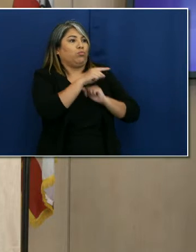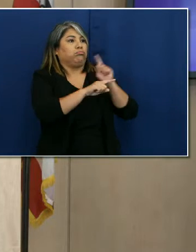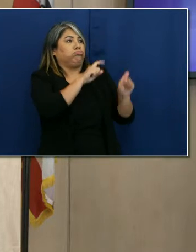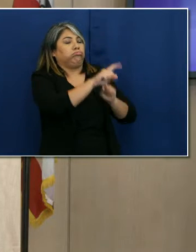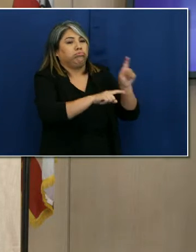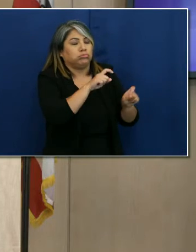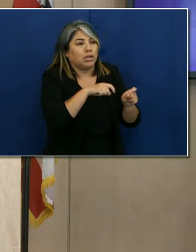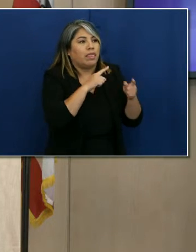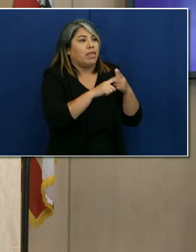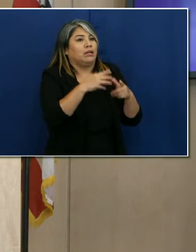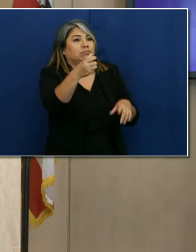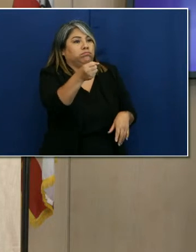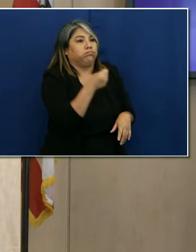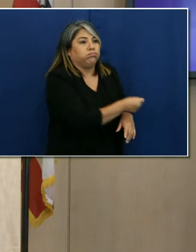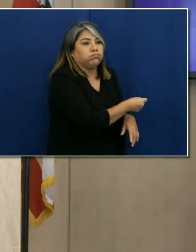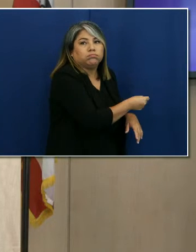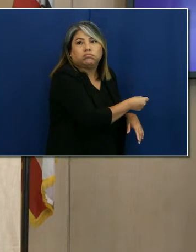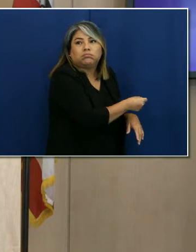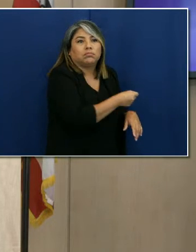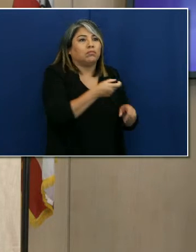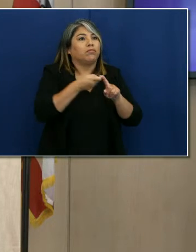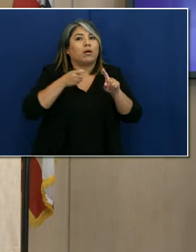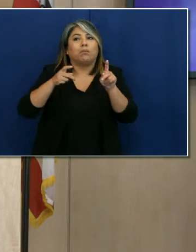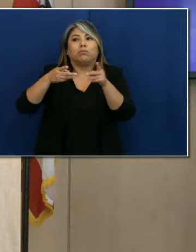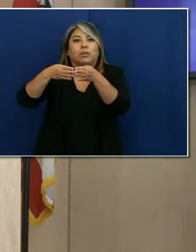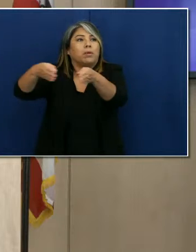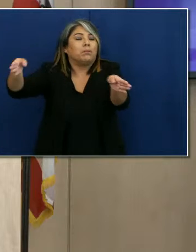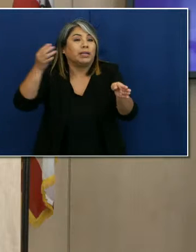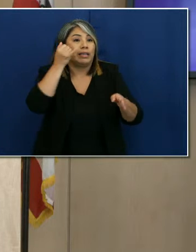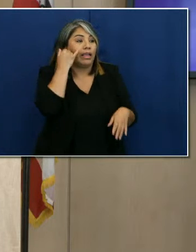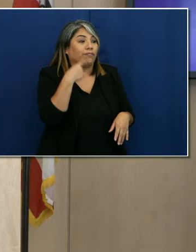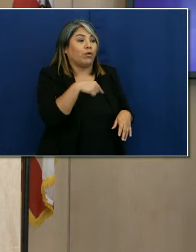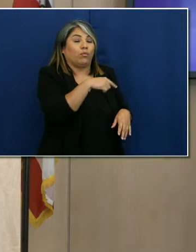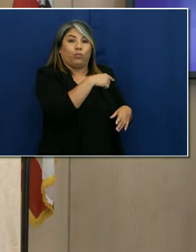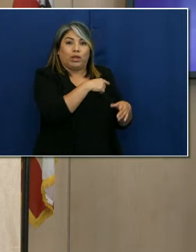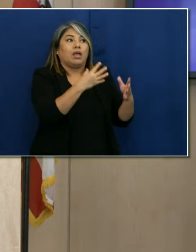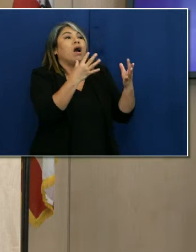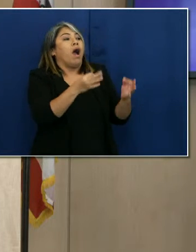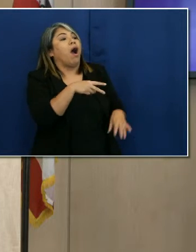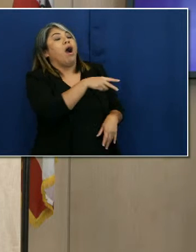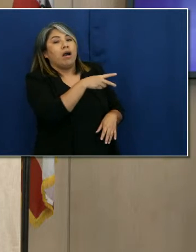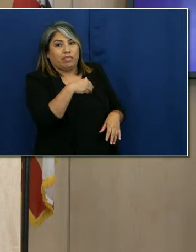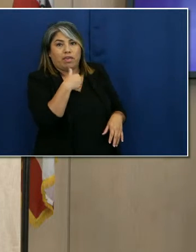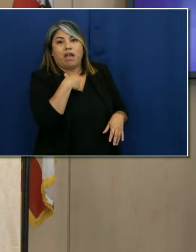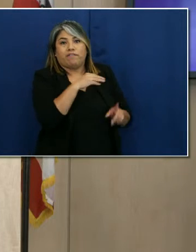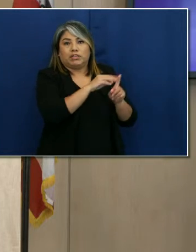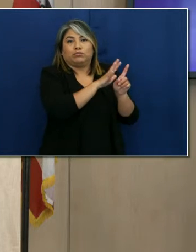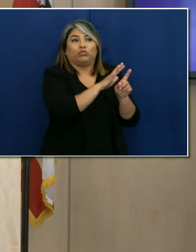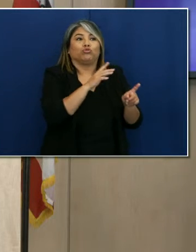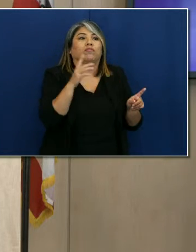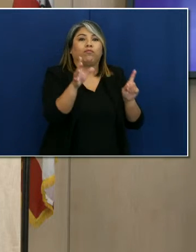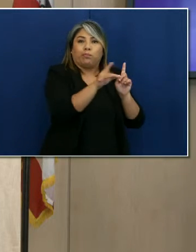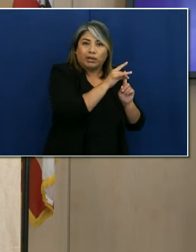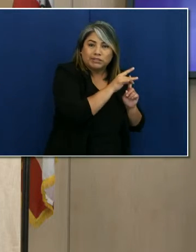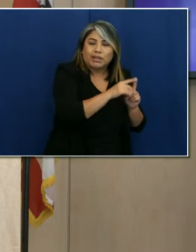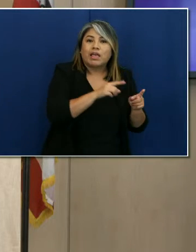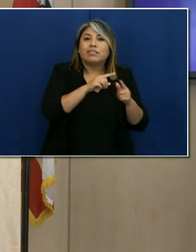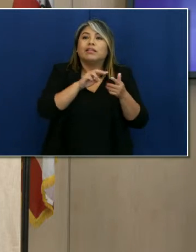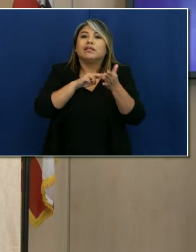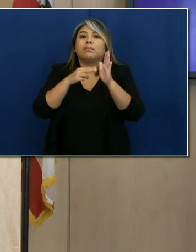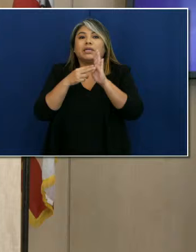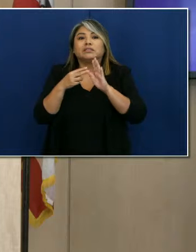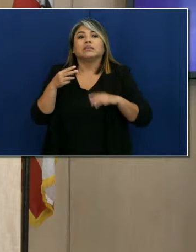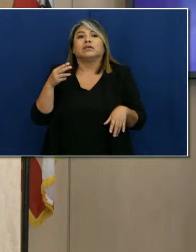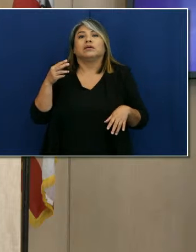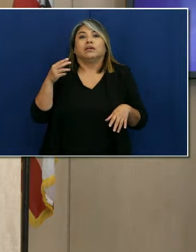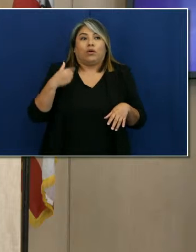general population if they are determined to be have exposure to a positive case. Those are things that we